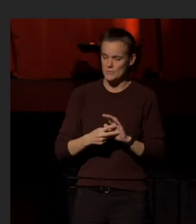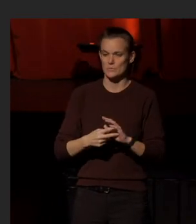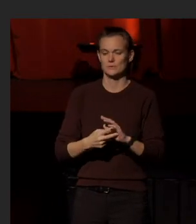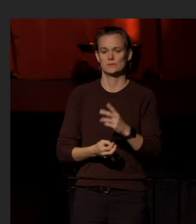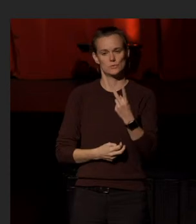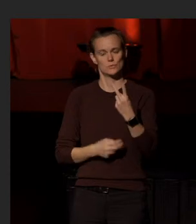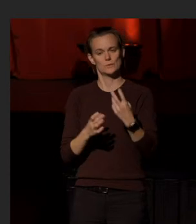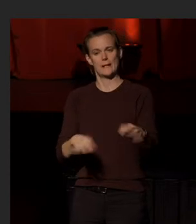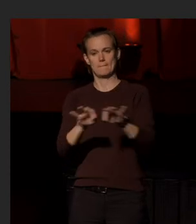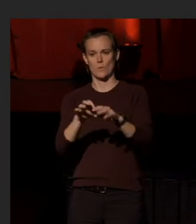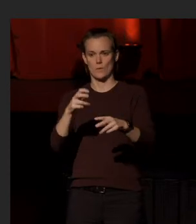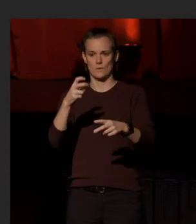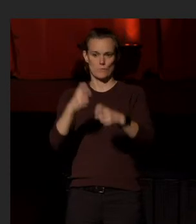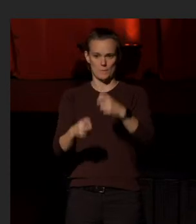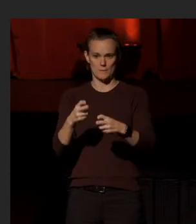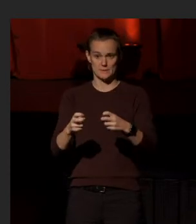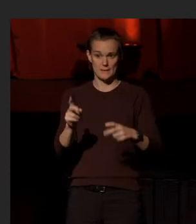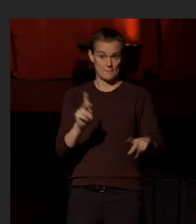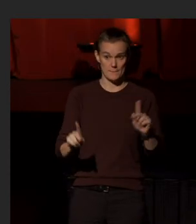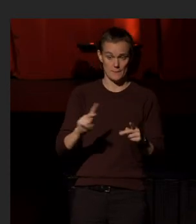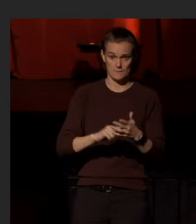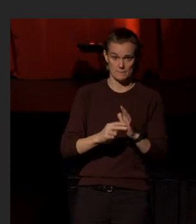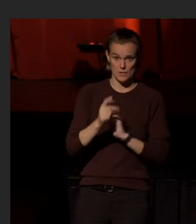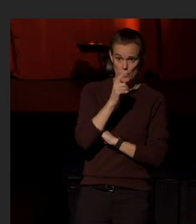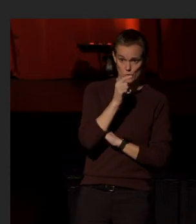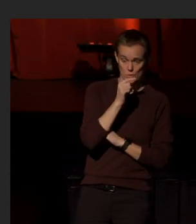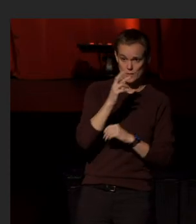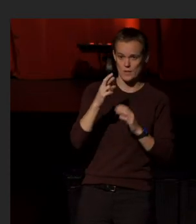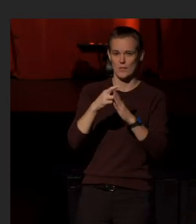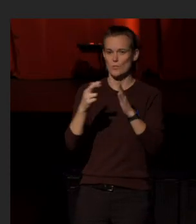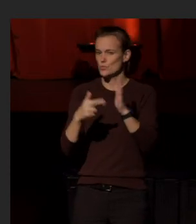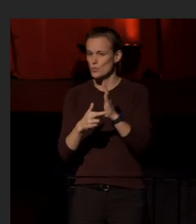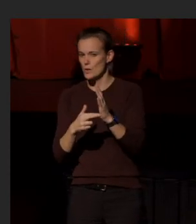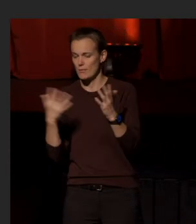Who are the people, and what does it mean to rule?